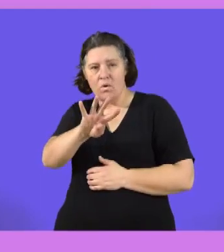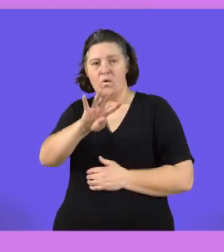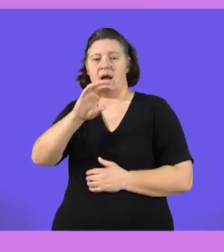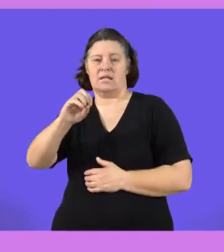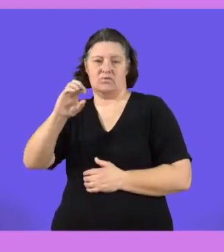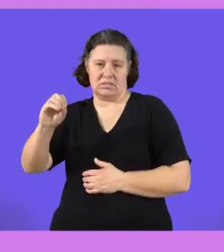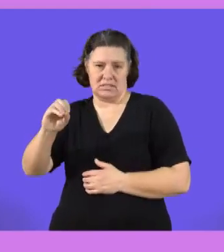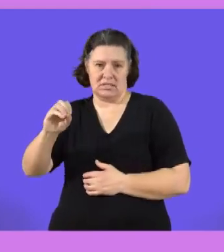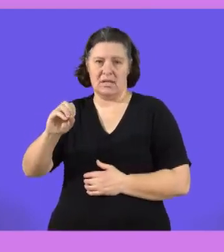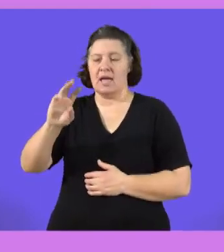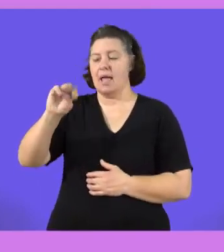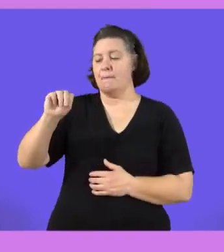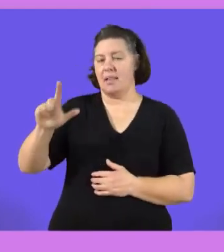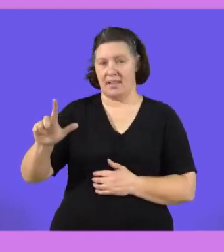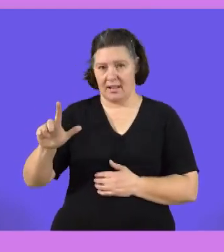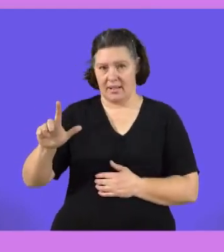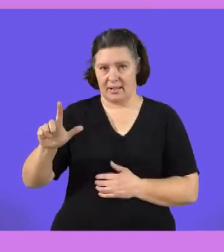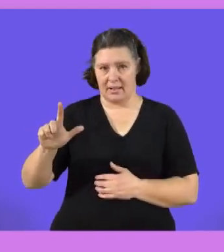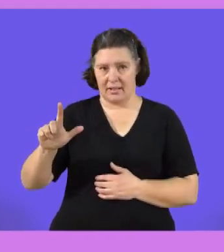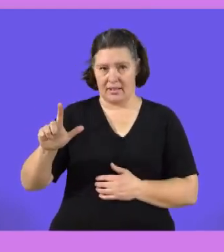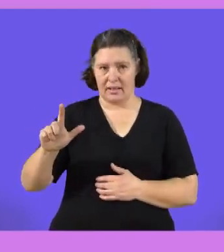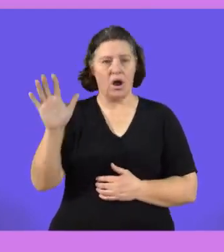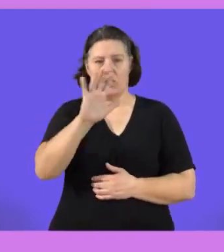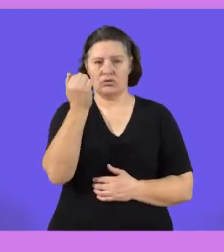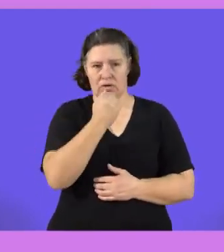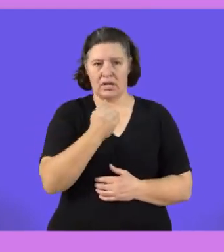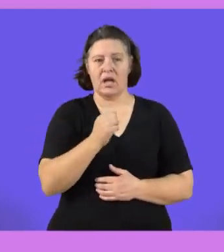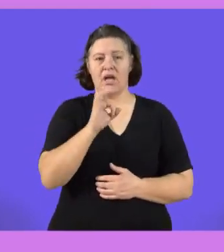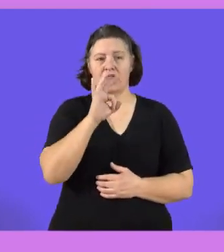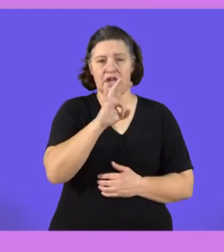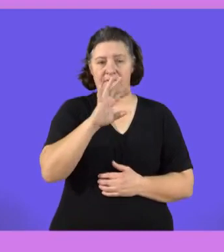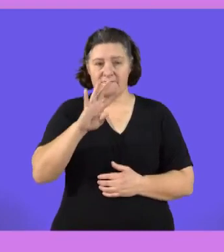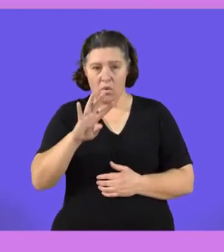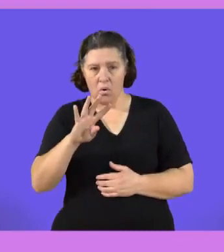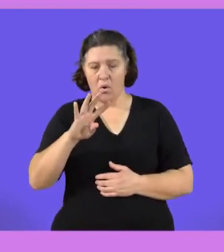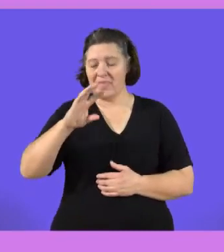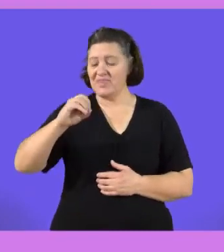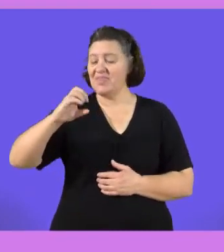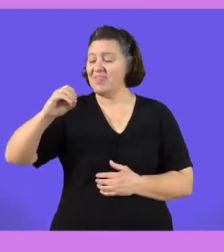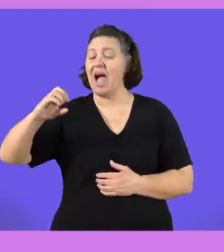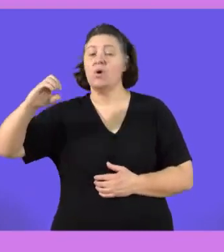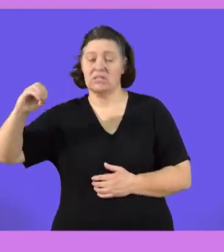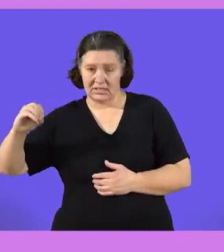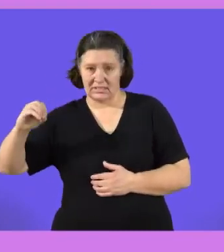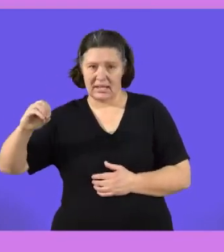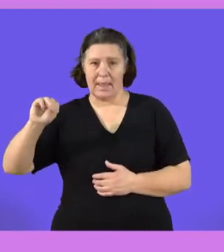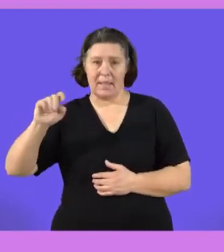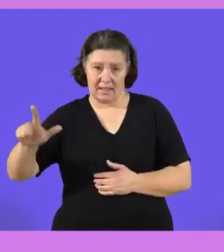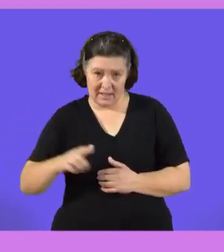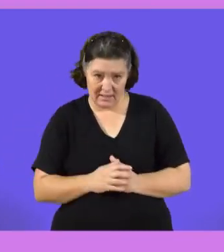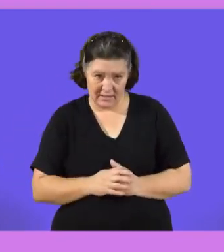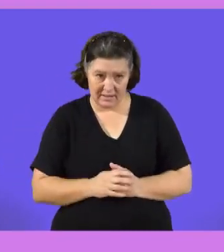3,400, and that will be milliliters. Okay, sorry, that will be 34,000 milliliters. Then if we move